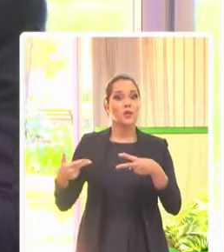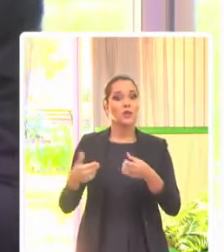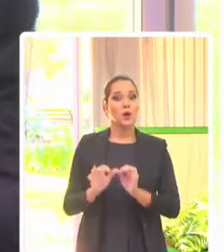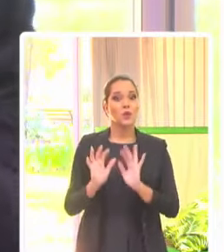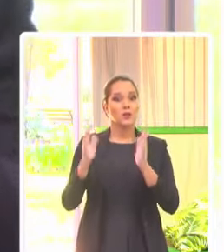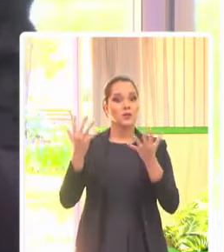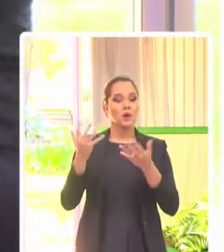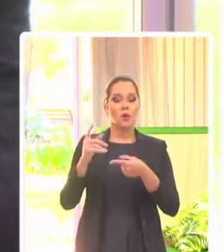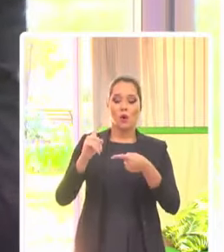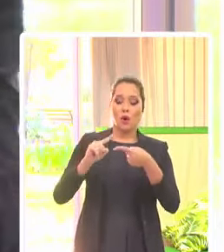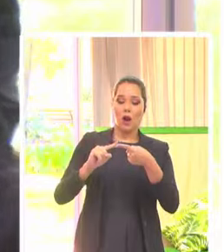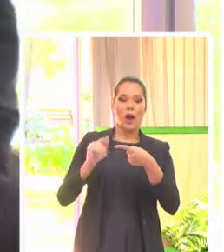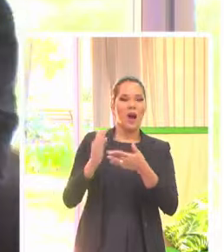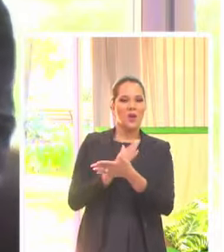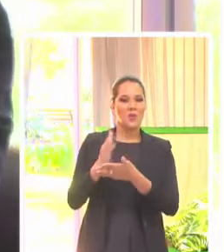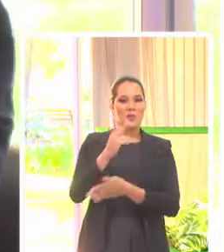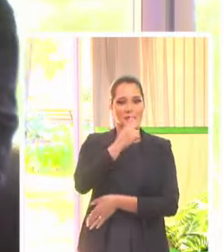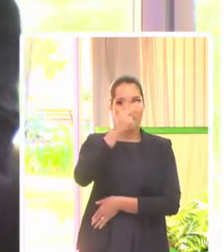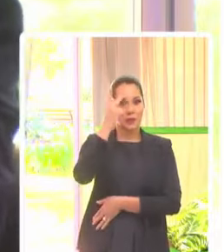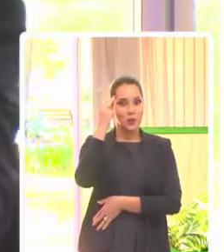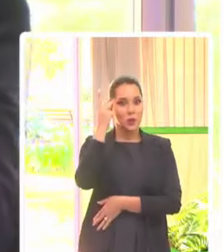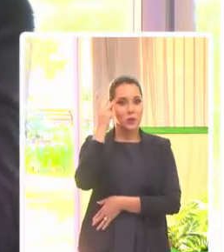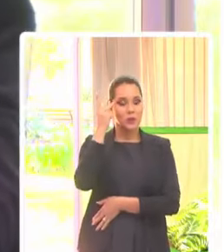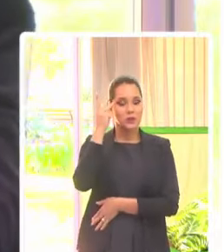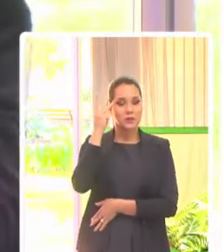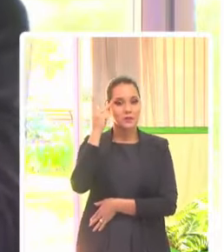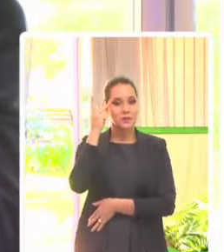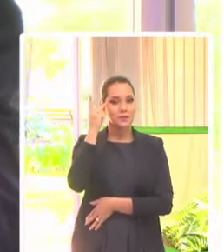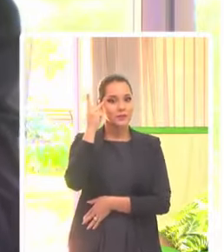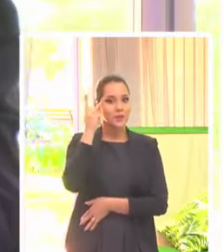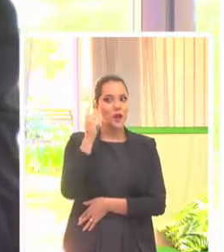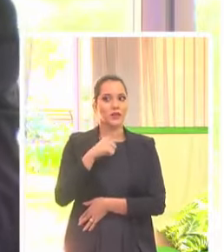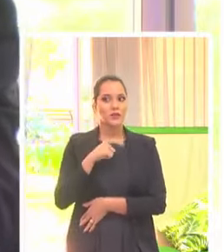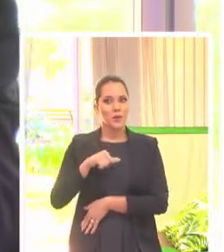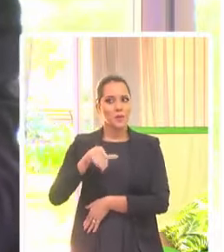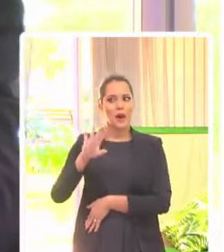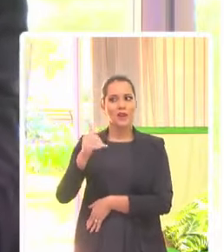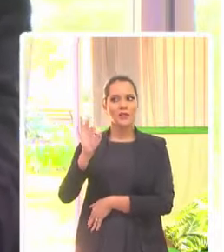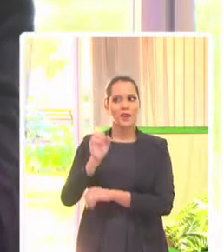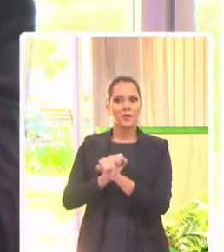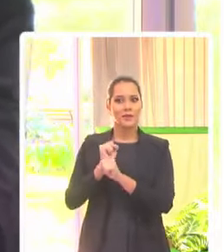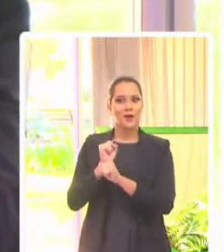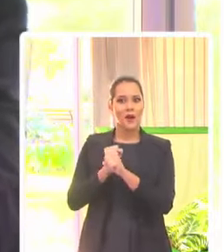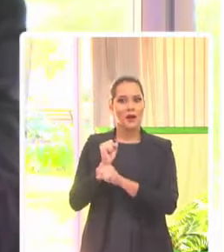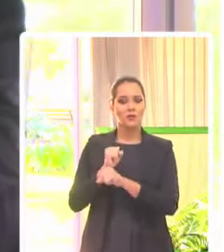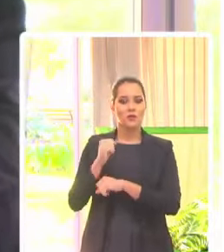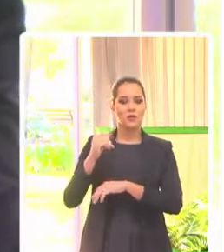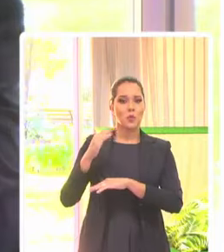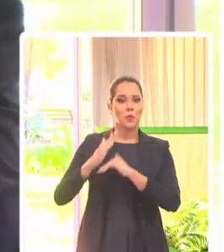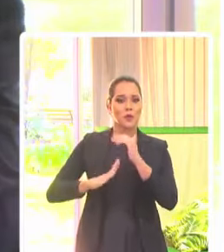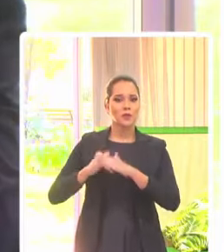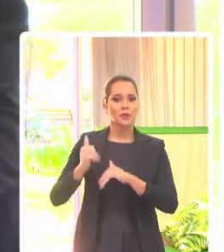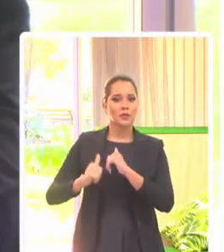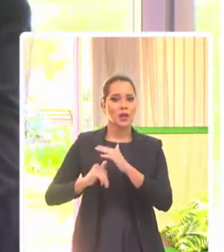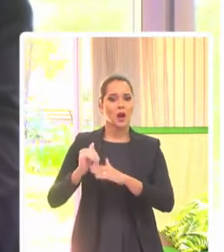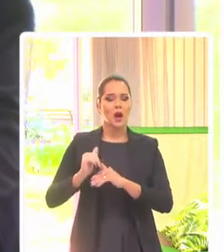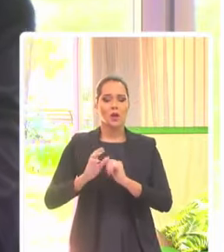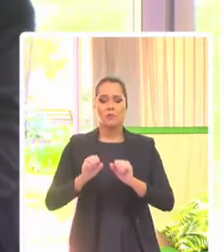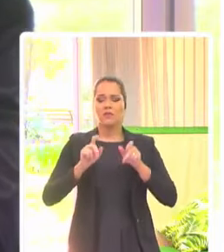some people were, 10 more years, after that I'm going to retire, I have no interest in